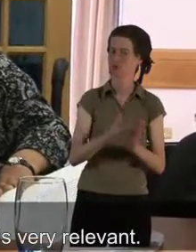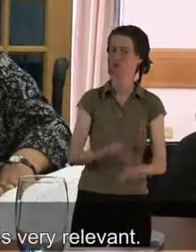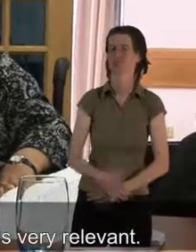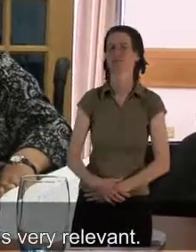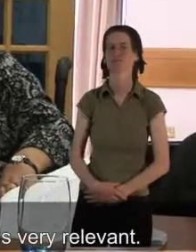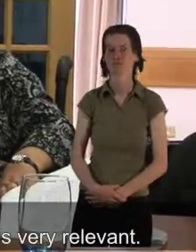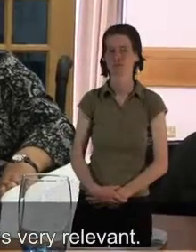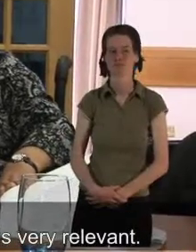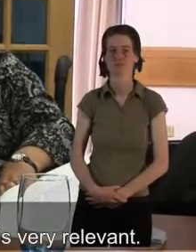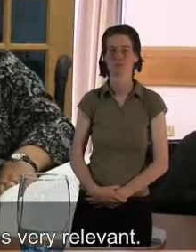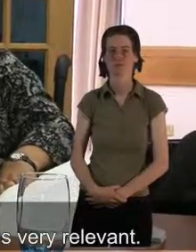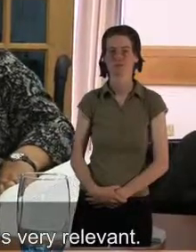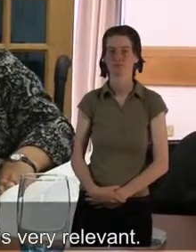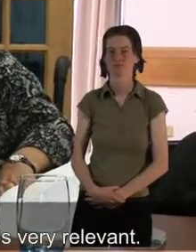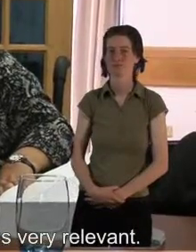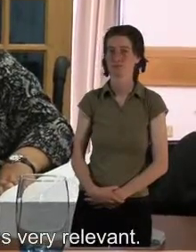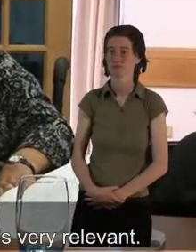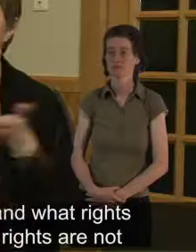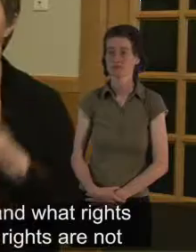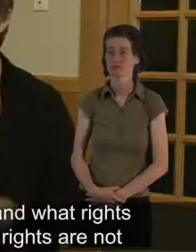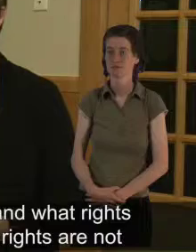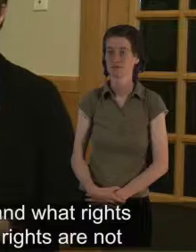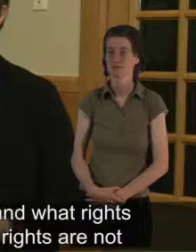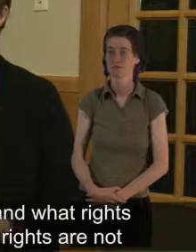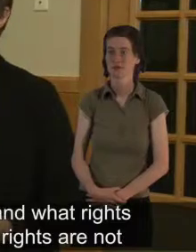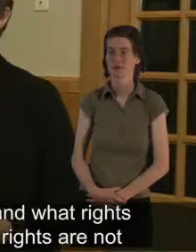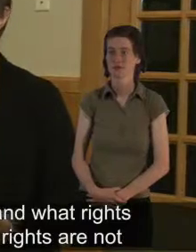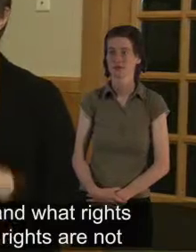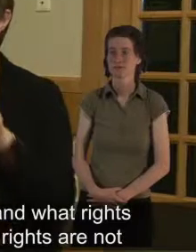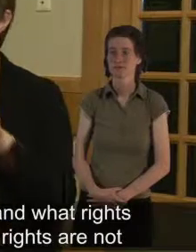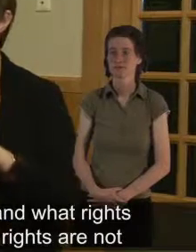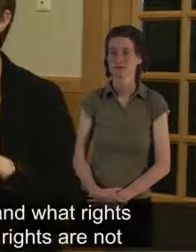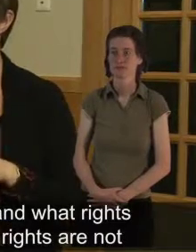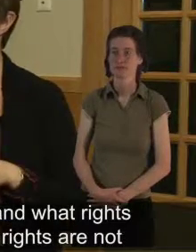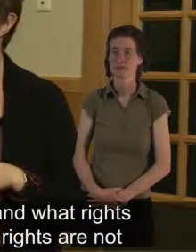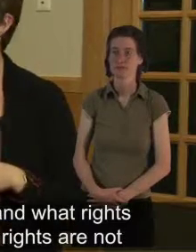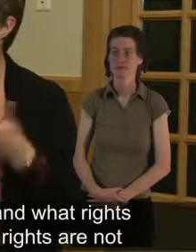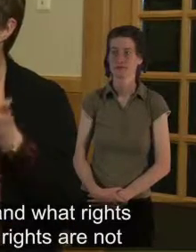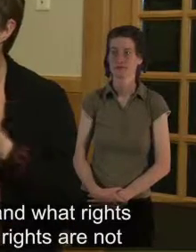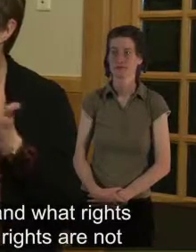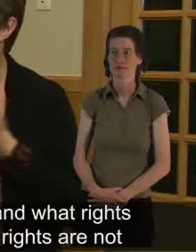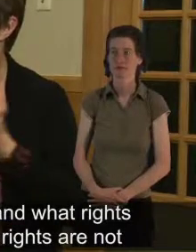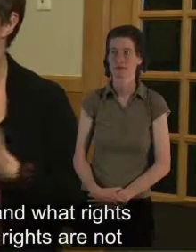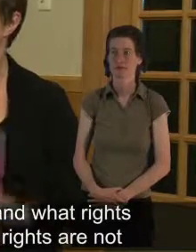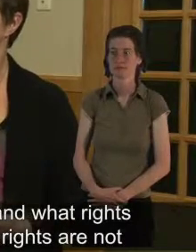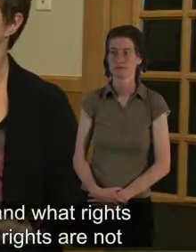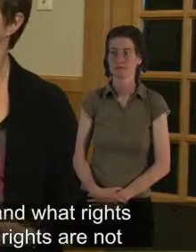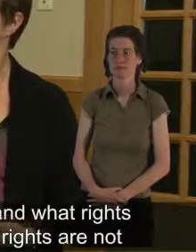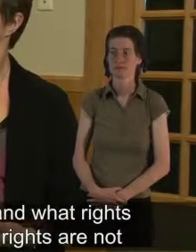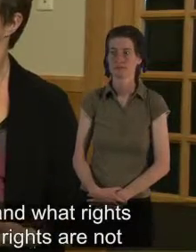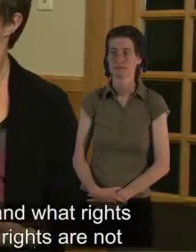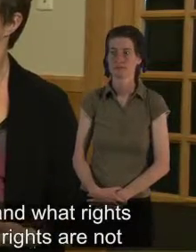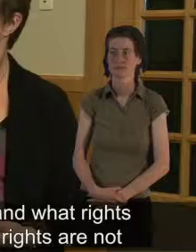tried to kind of... And I really wanted to understand what rights